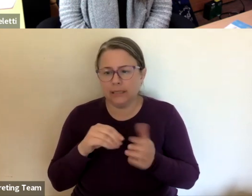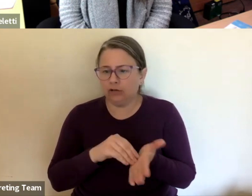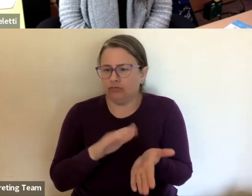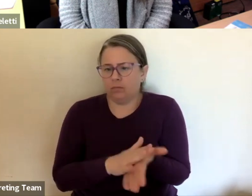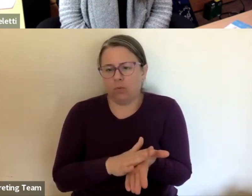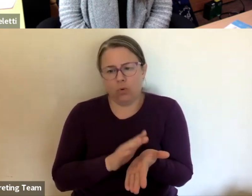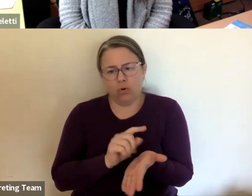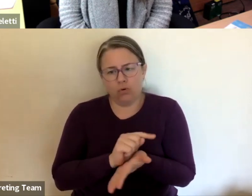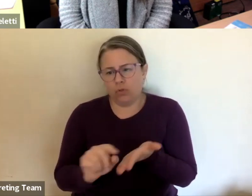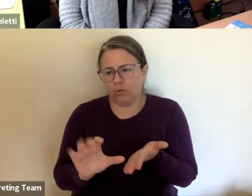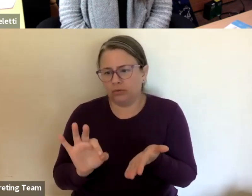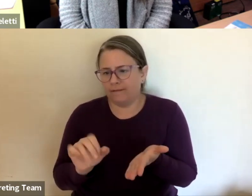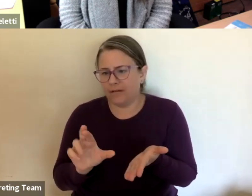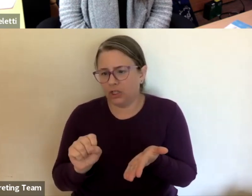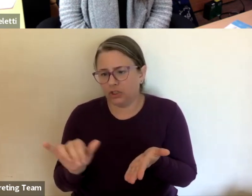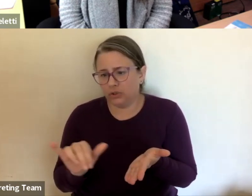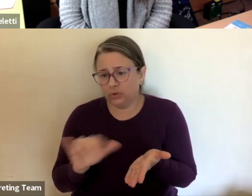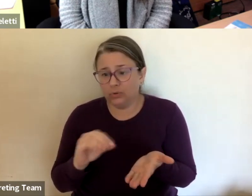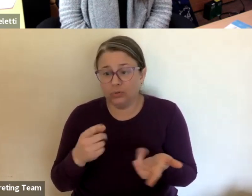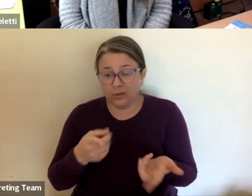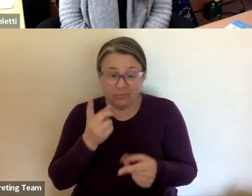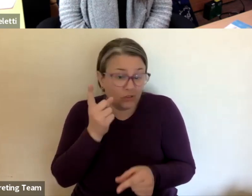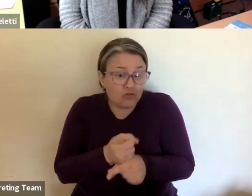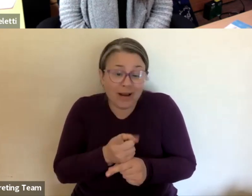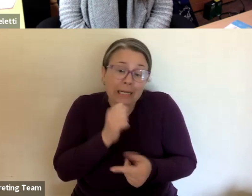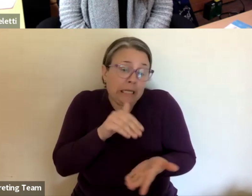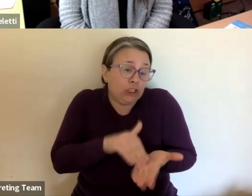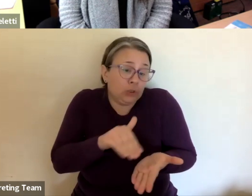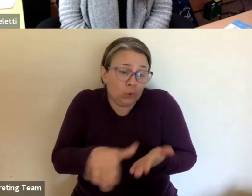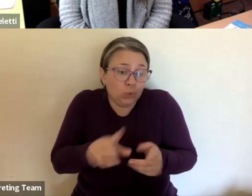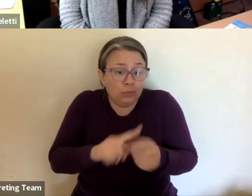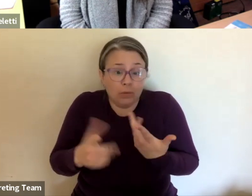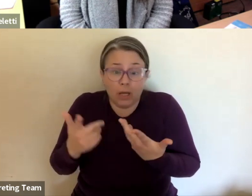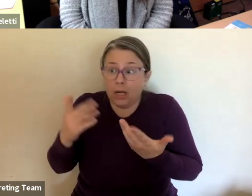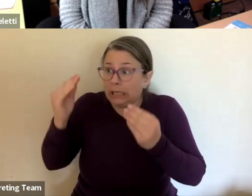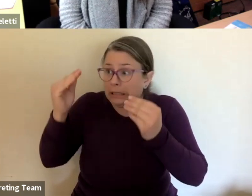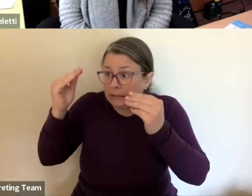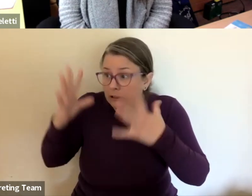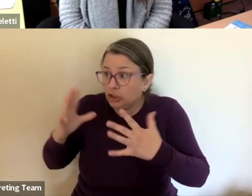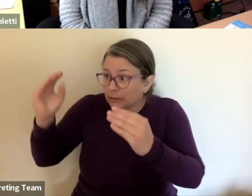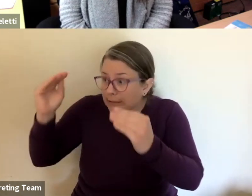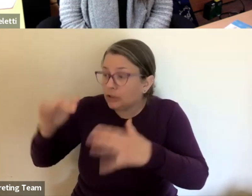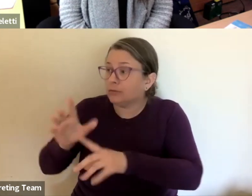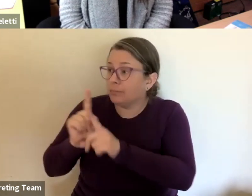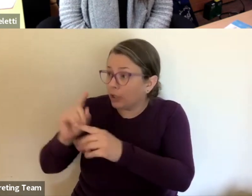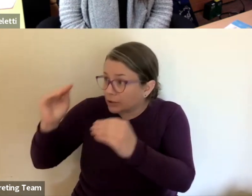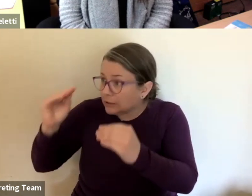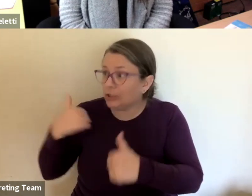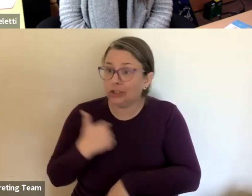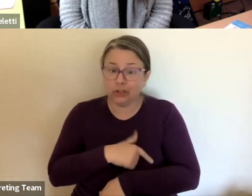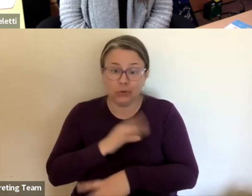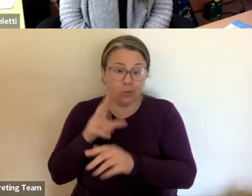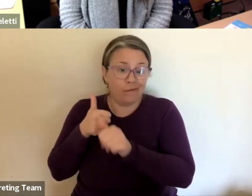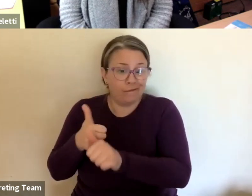do what we were taught. We do what our mentors did. We do what we see in papers. And it takes a while sometimes to sort of wake up